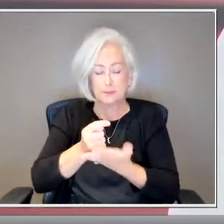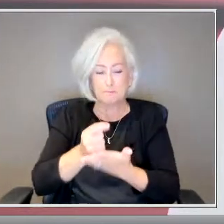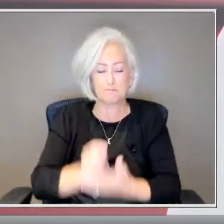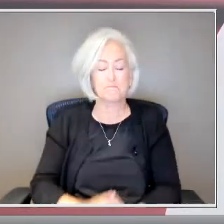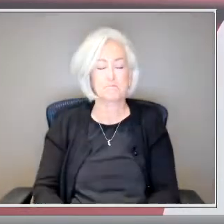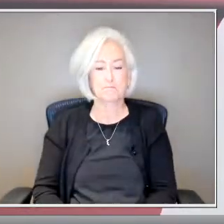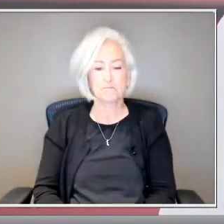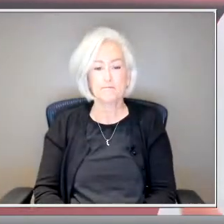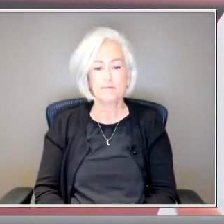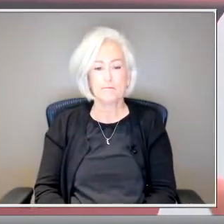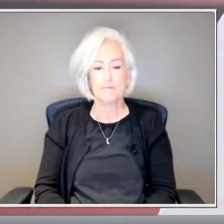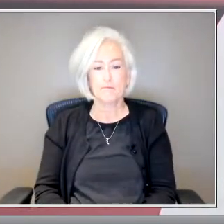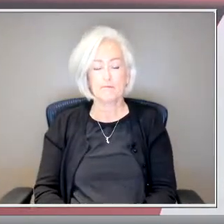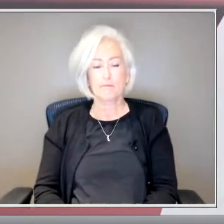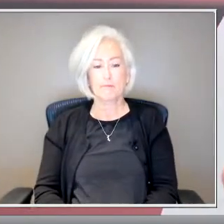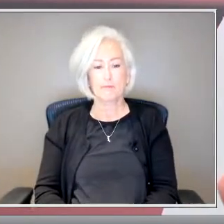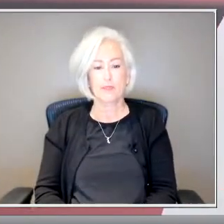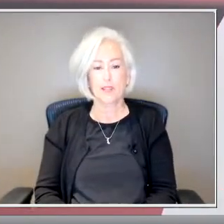so